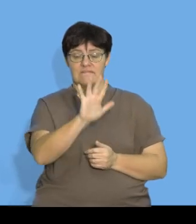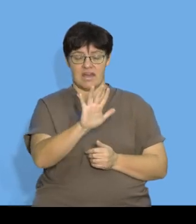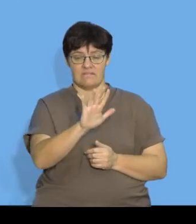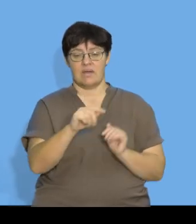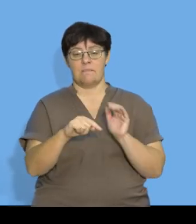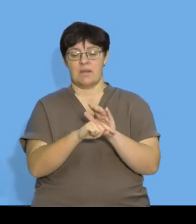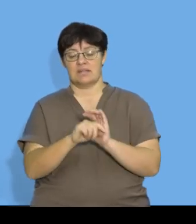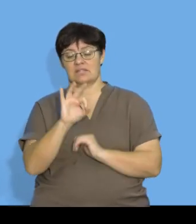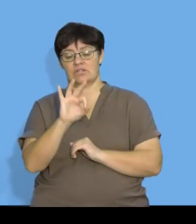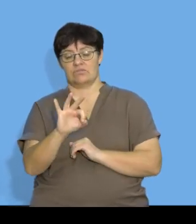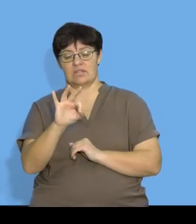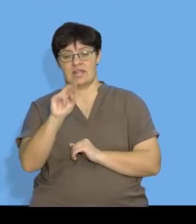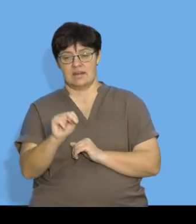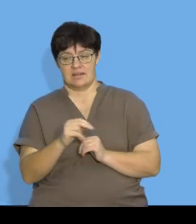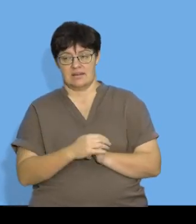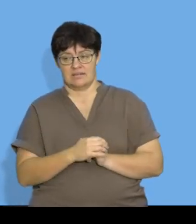n